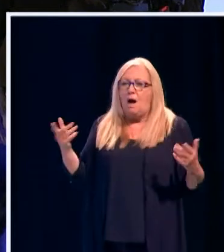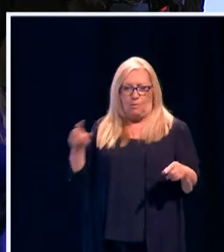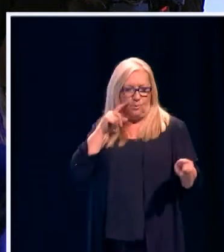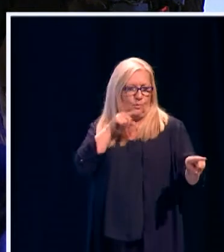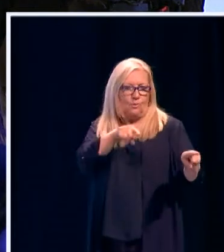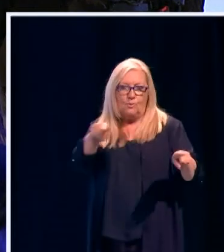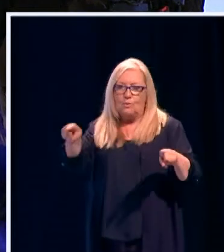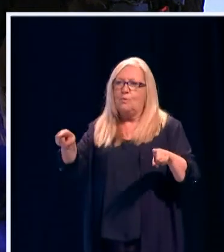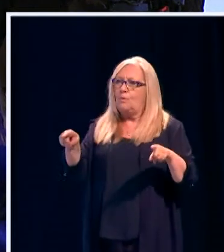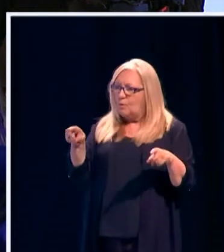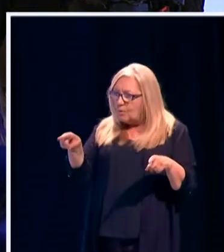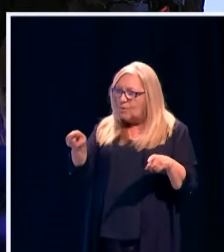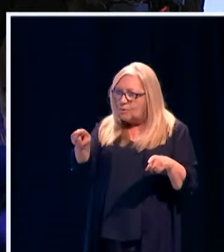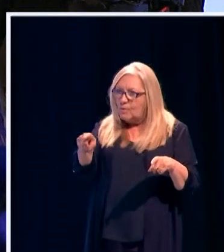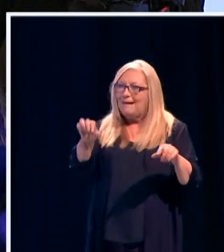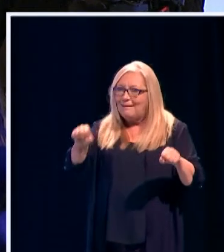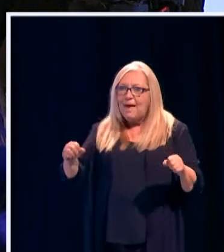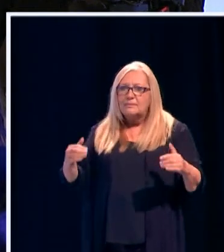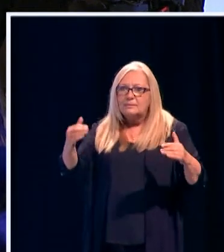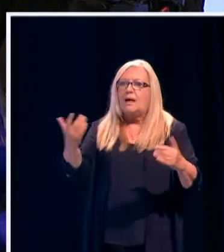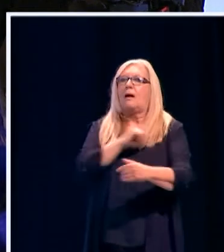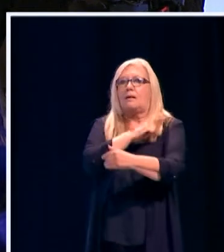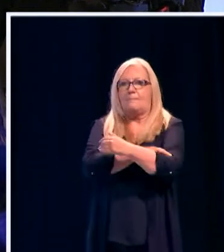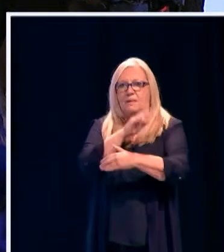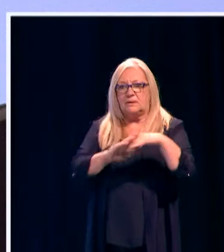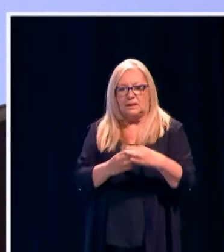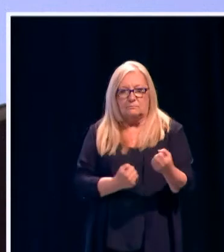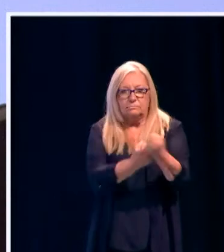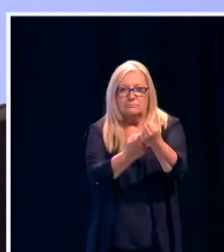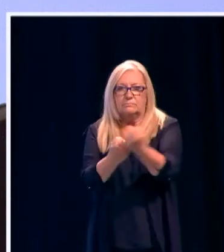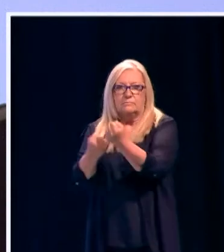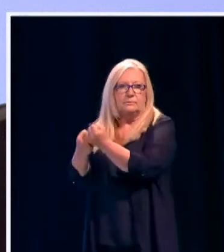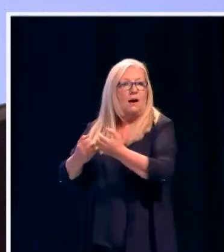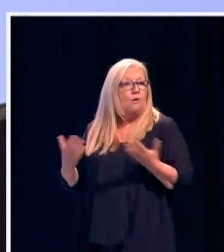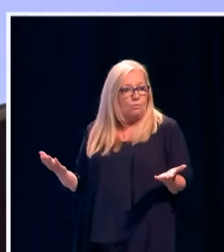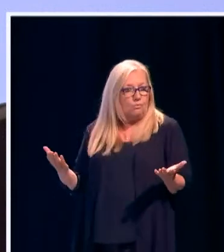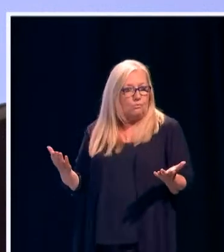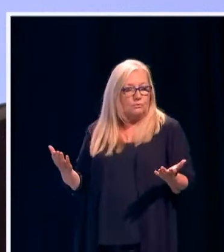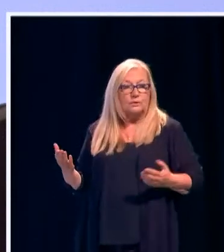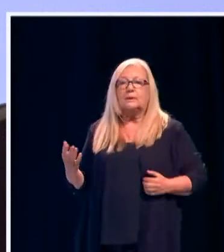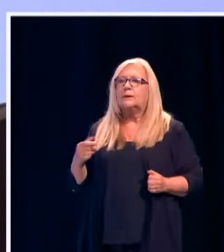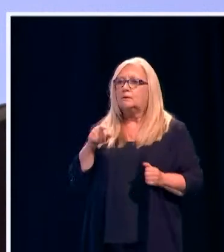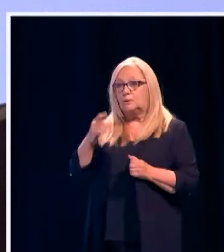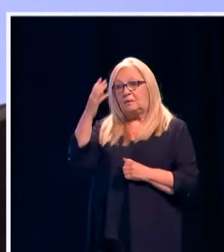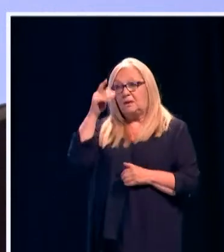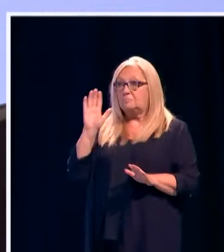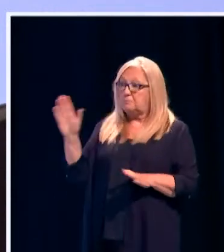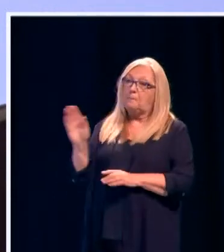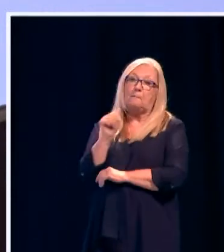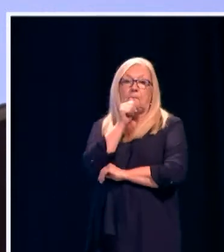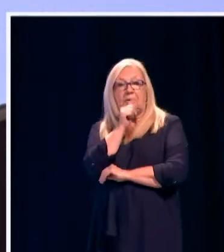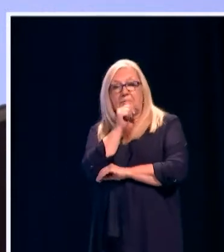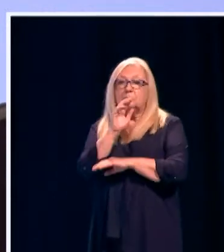stakeholders to advance the CRPD implementation? And also, how do you think the private sector can be an